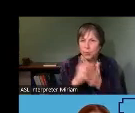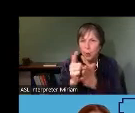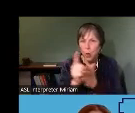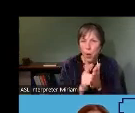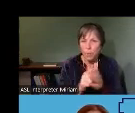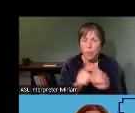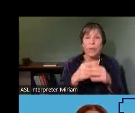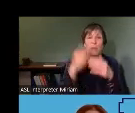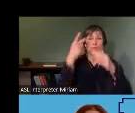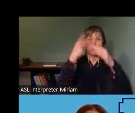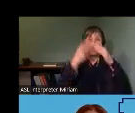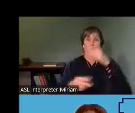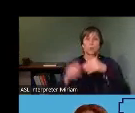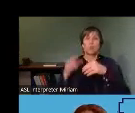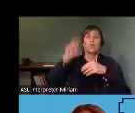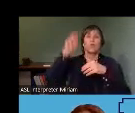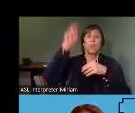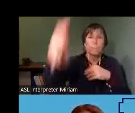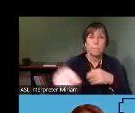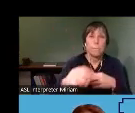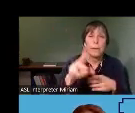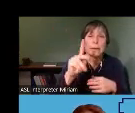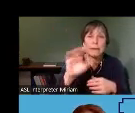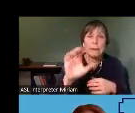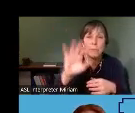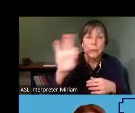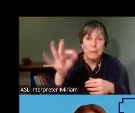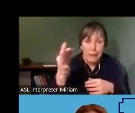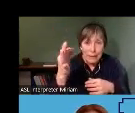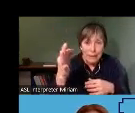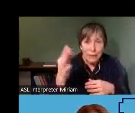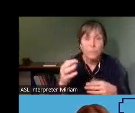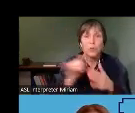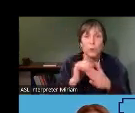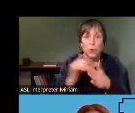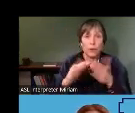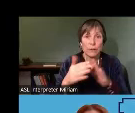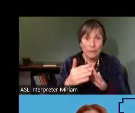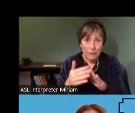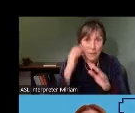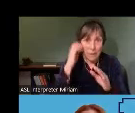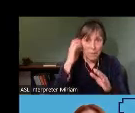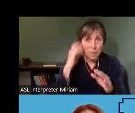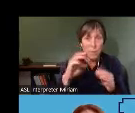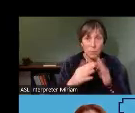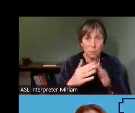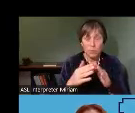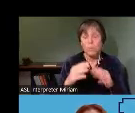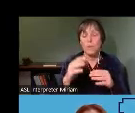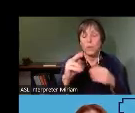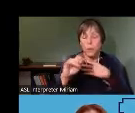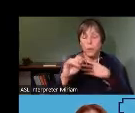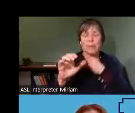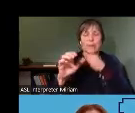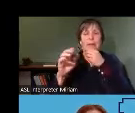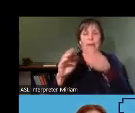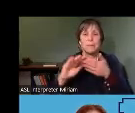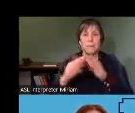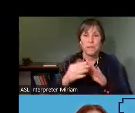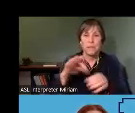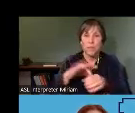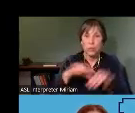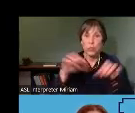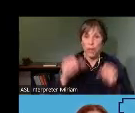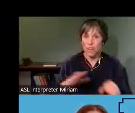to december 9th when new york city municipal voters can officially register to vote and then in 2023 as of january